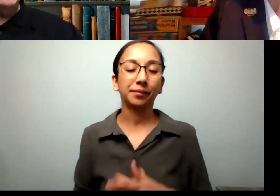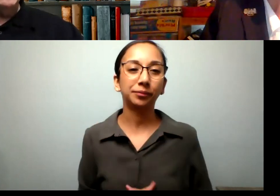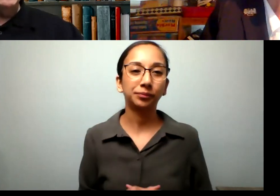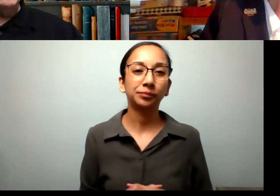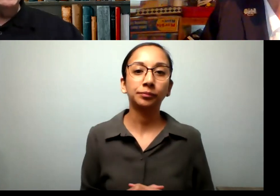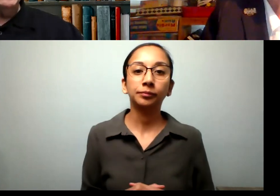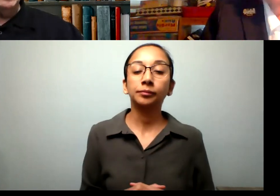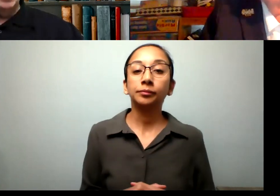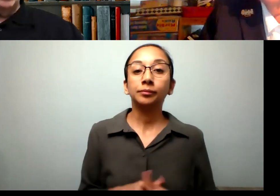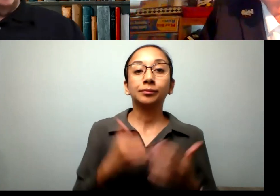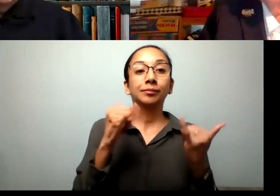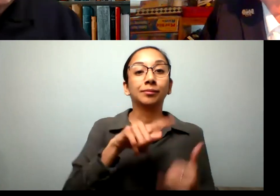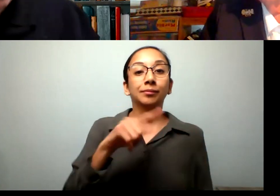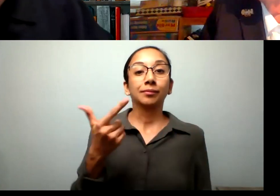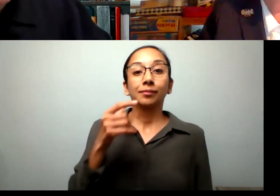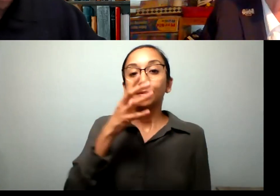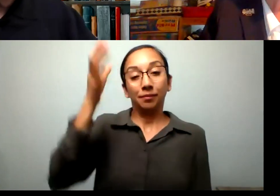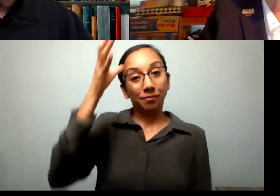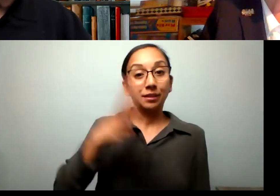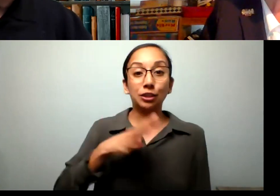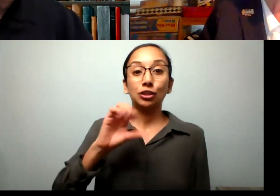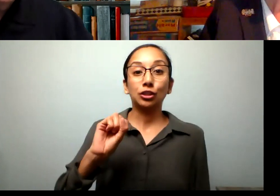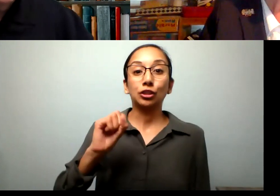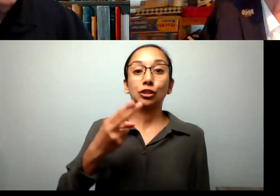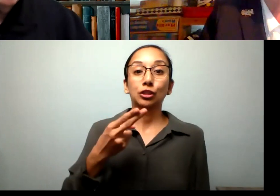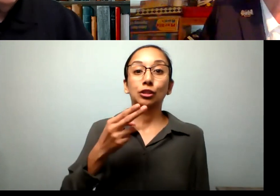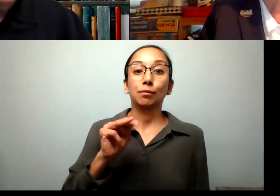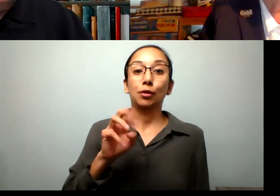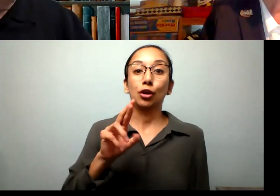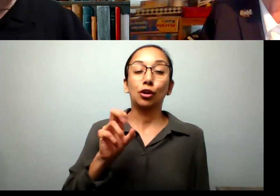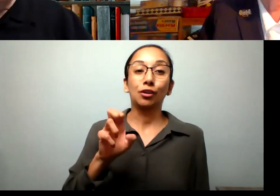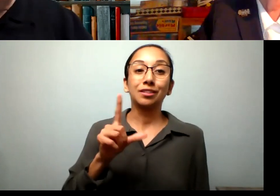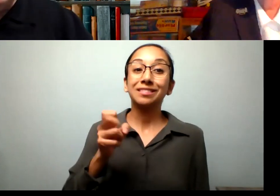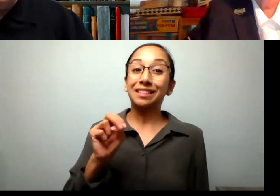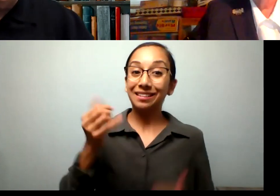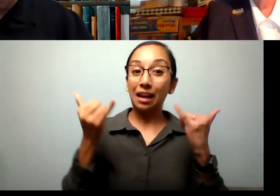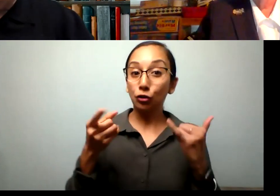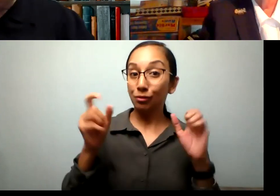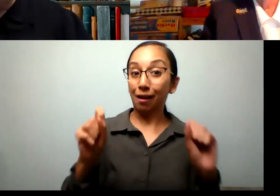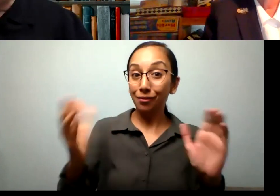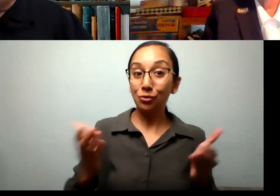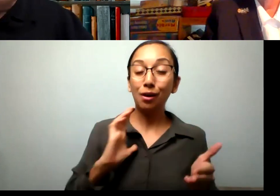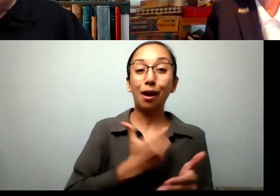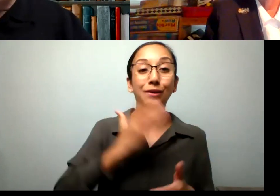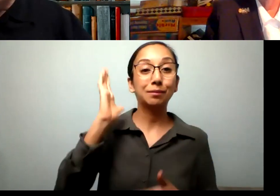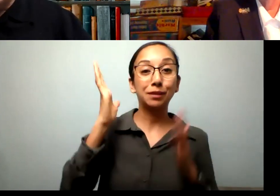Mr. Schmerelson, I think time has come for us to have you introduce our speakers, please.